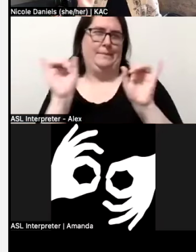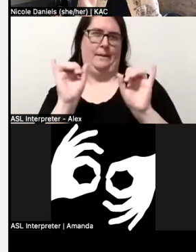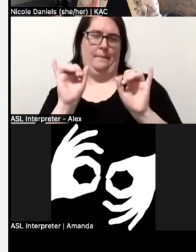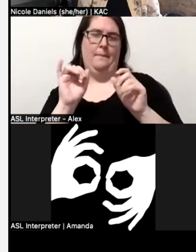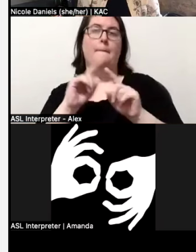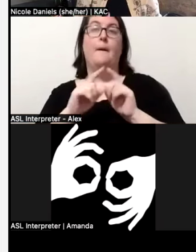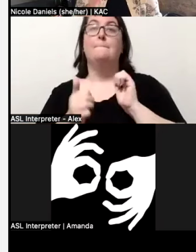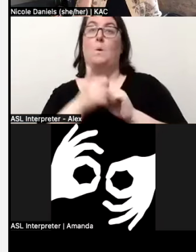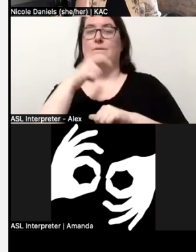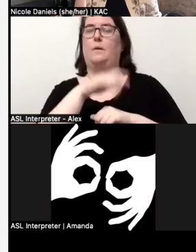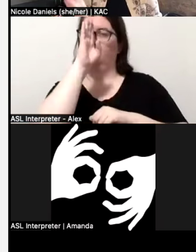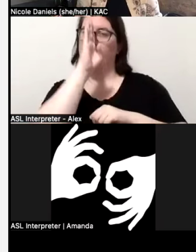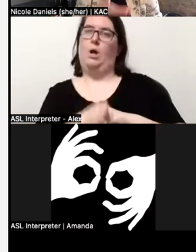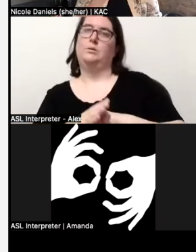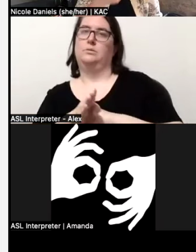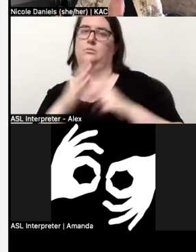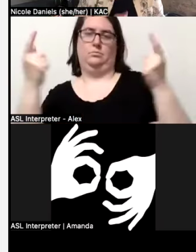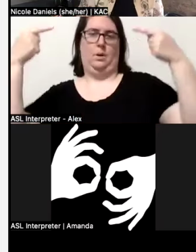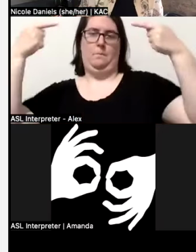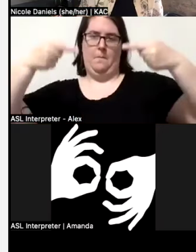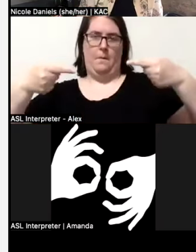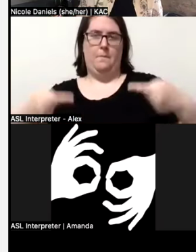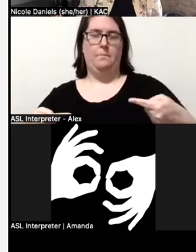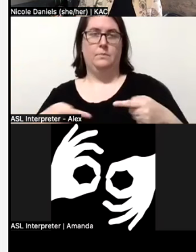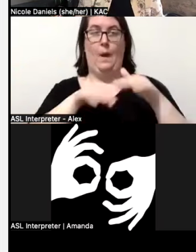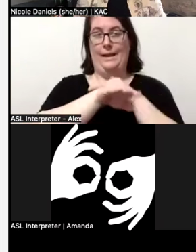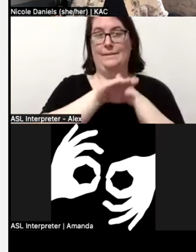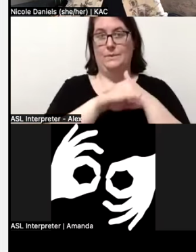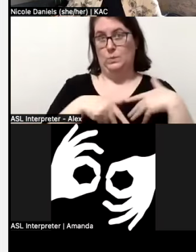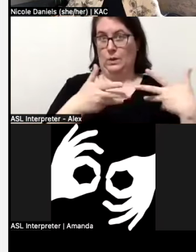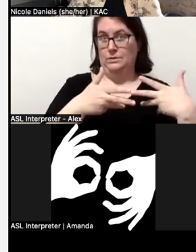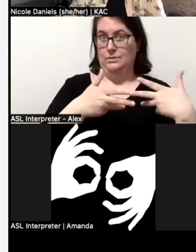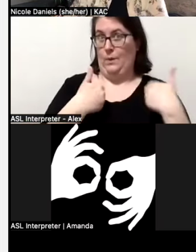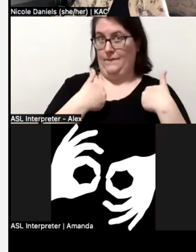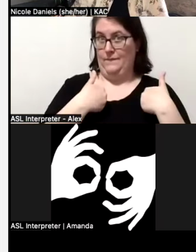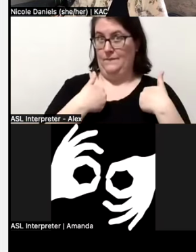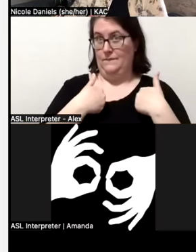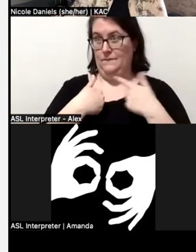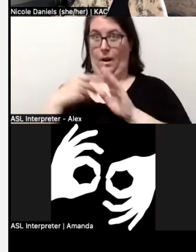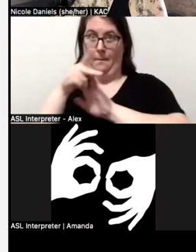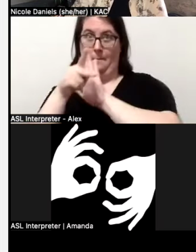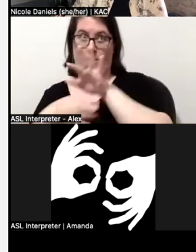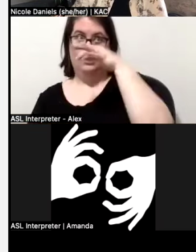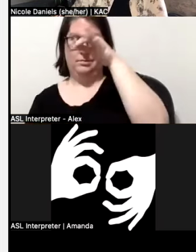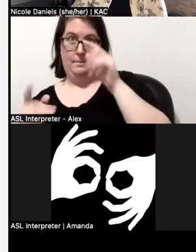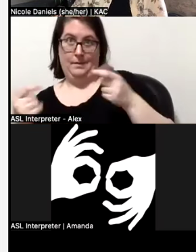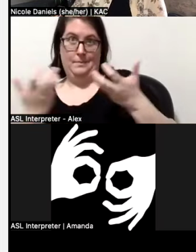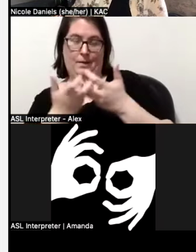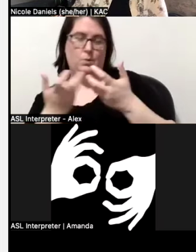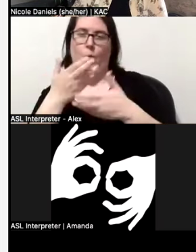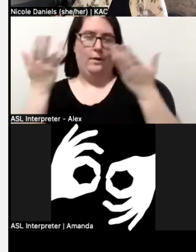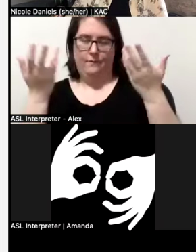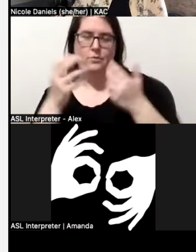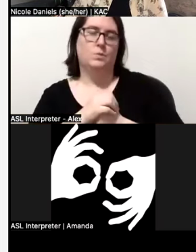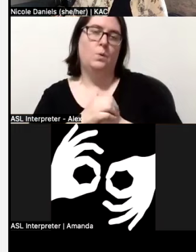very direct, like we'll ask, what are your accessibility practices? So hopefully that is a little clearer in